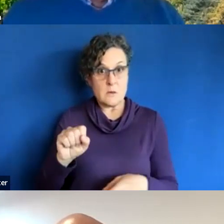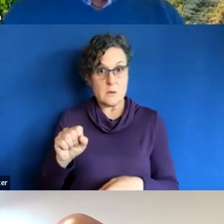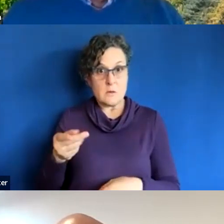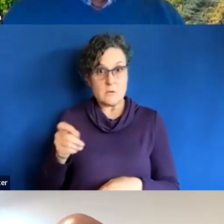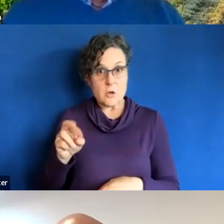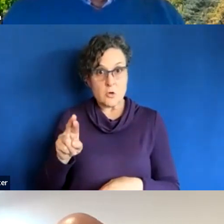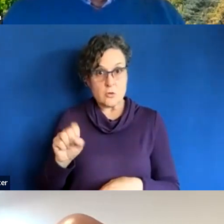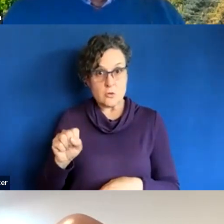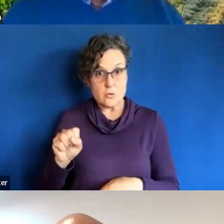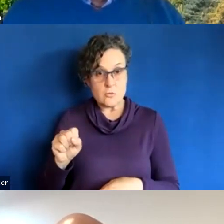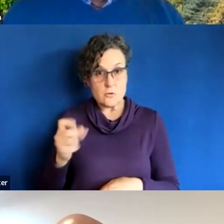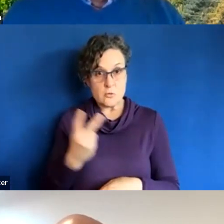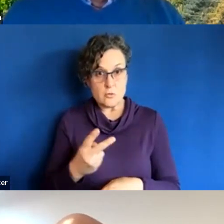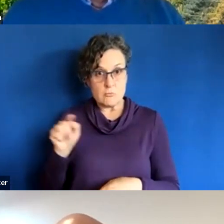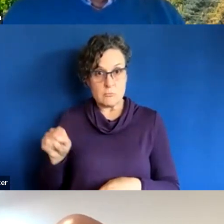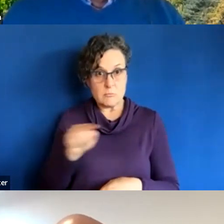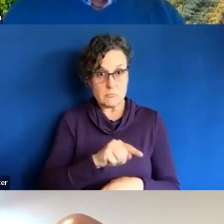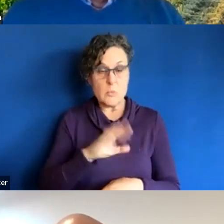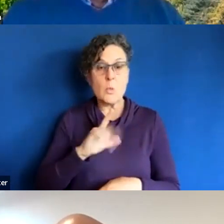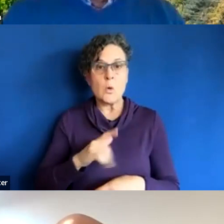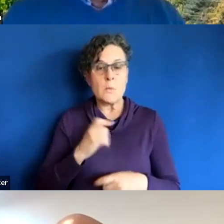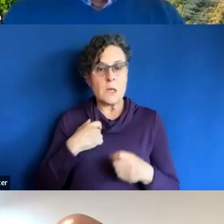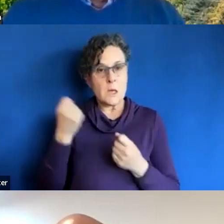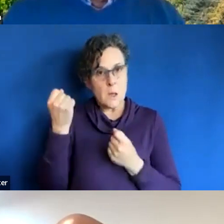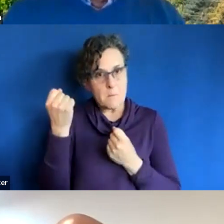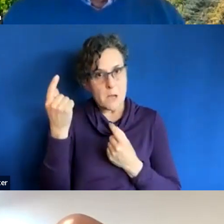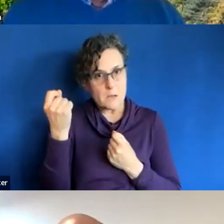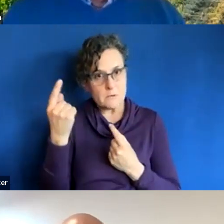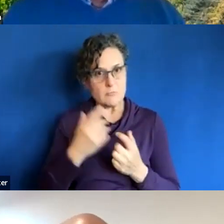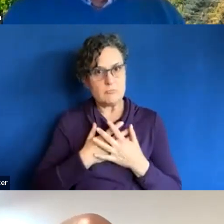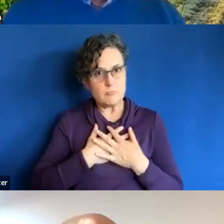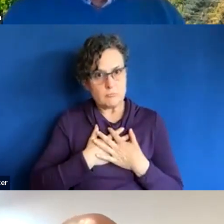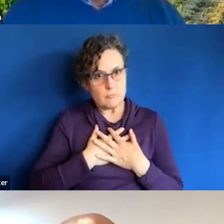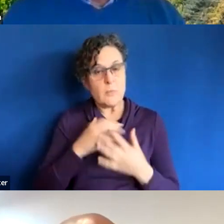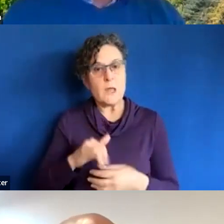with compassion, because that, of course, is a priority for us.